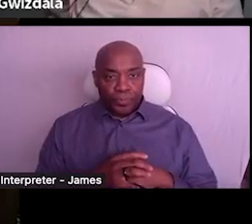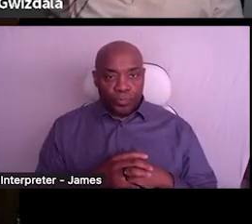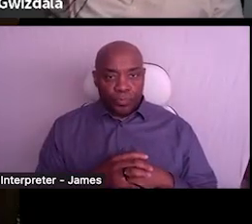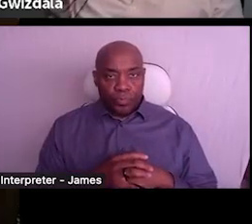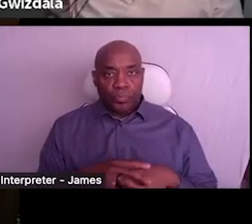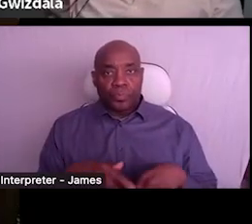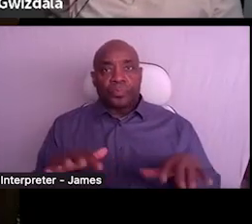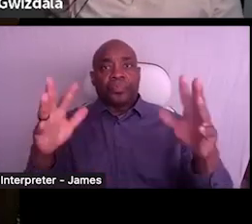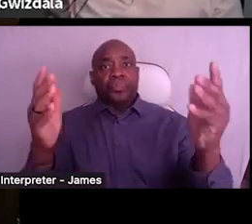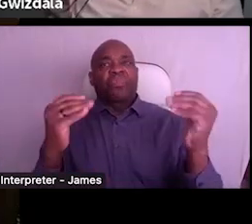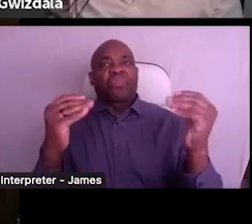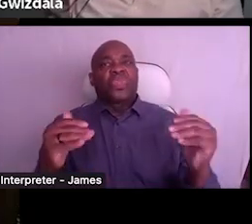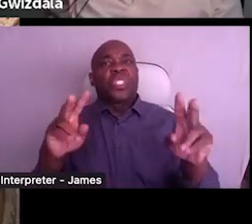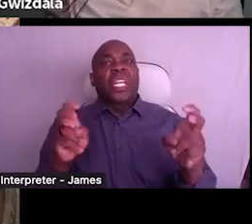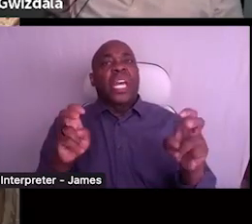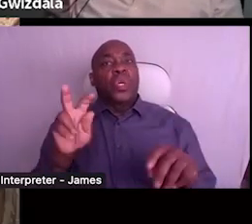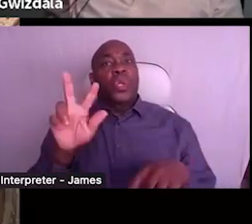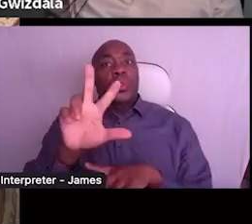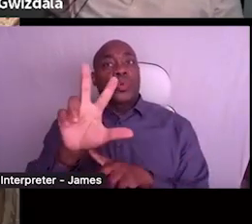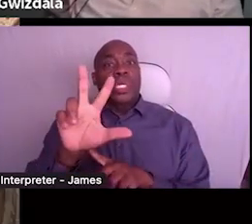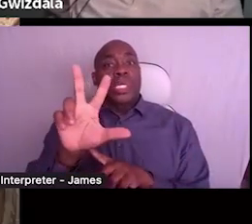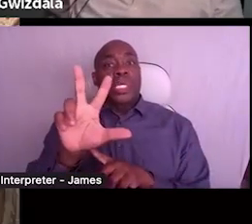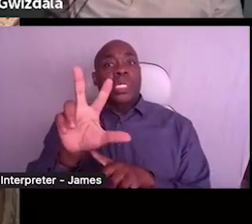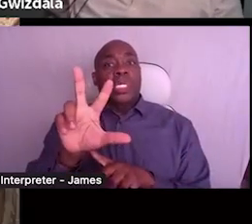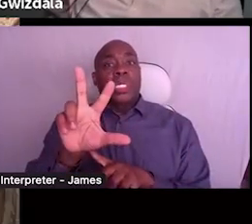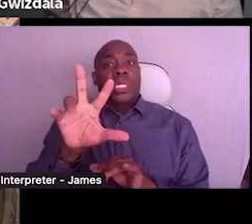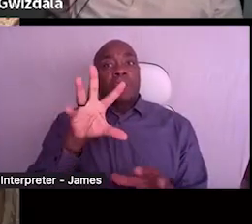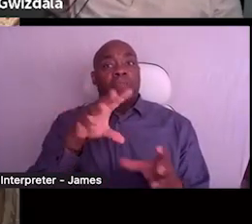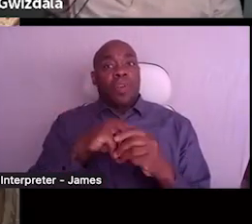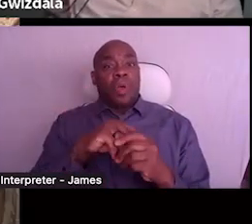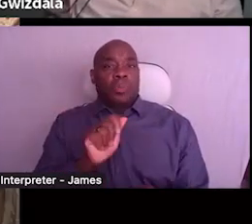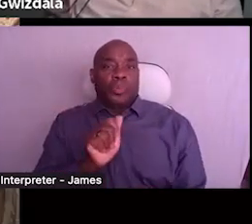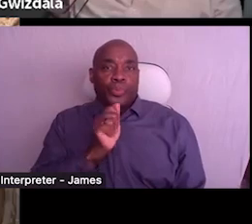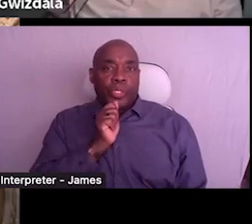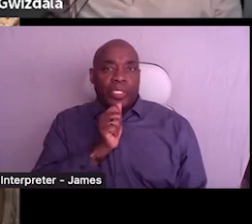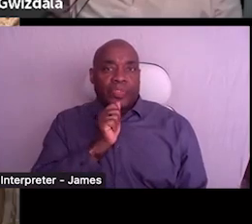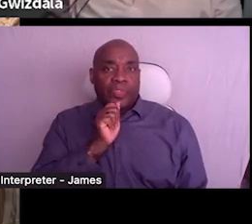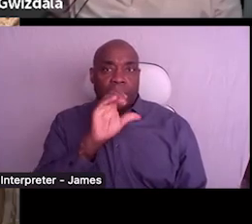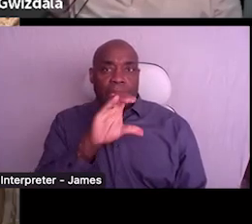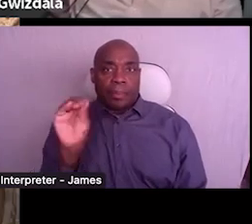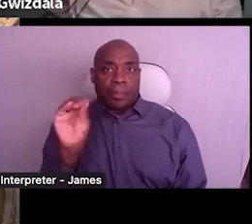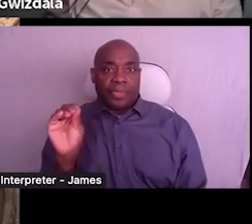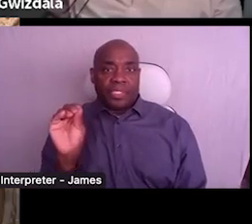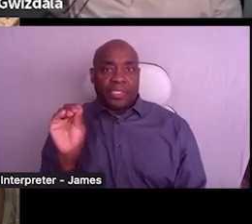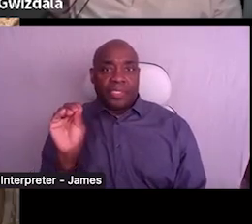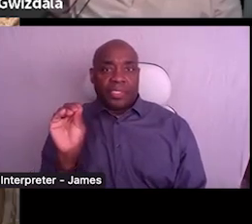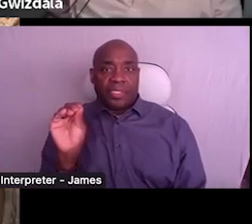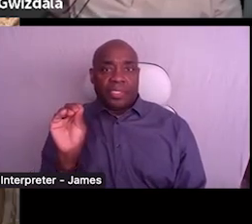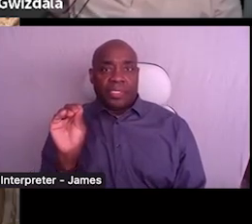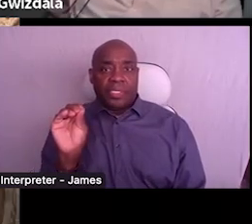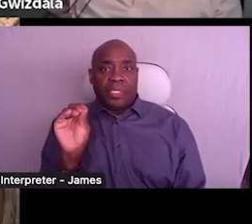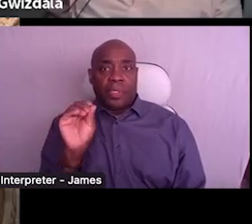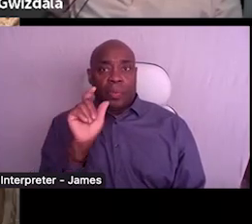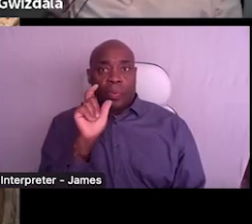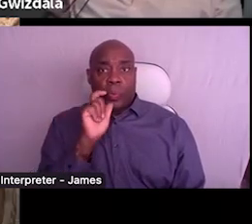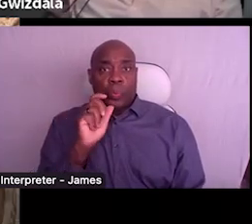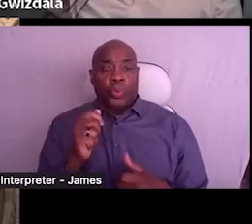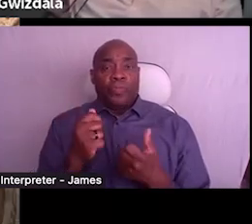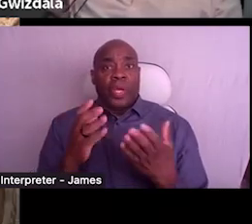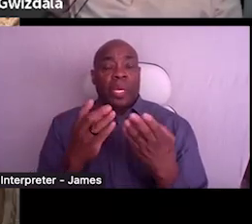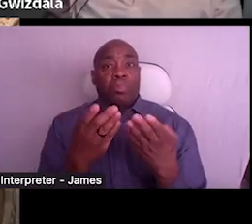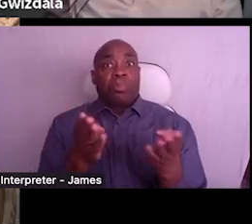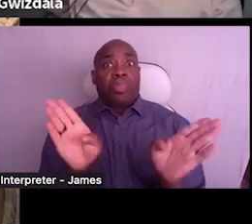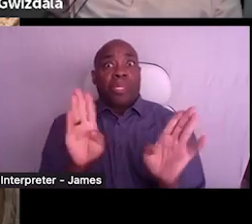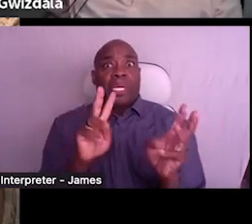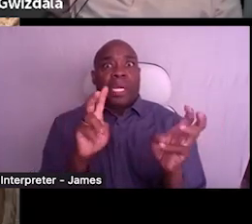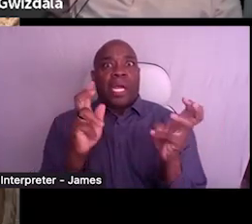Title 3 deals with private companies that provide public accommodations, and